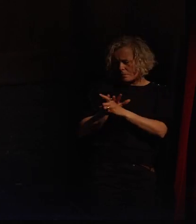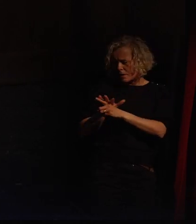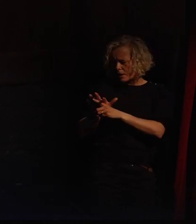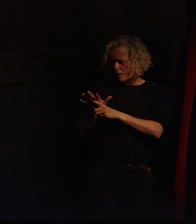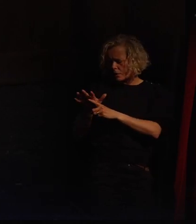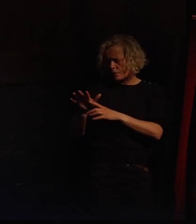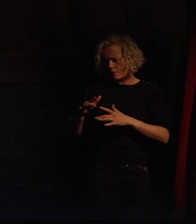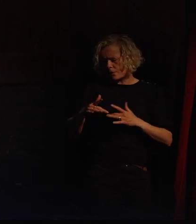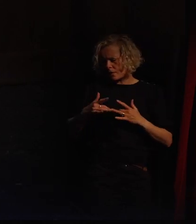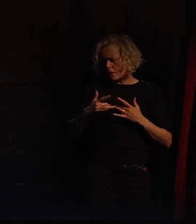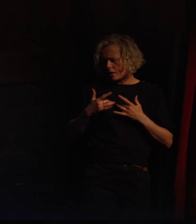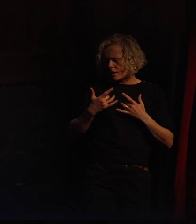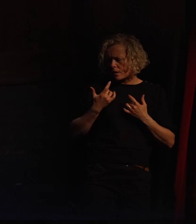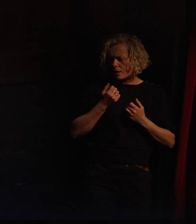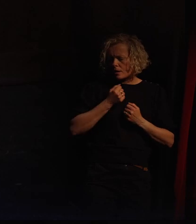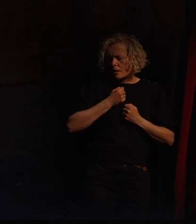to make you